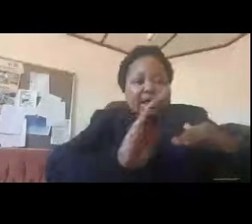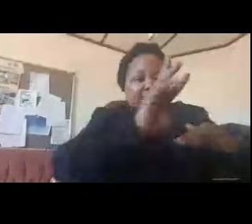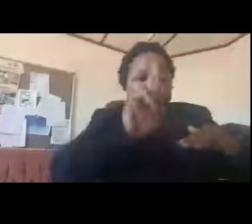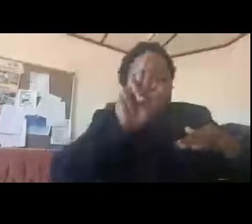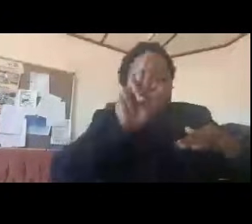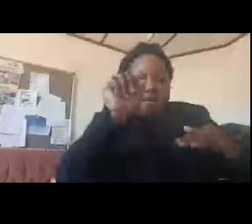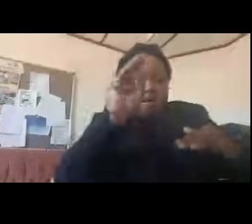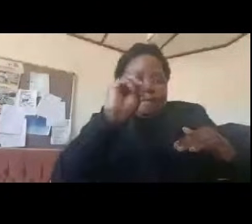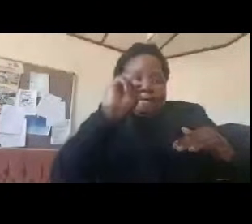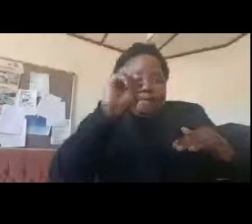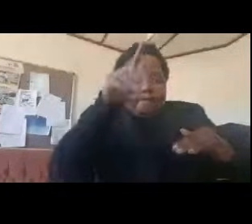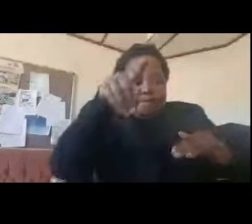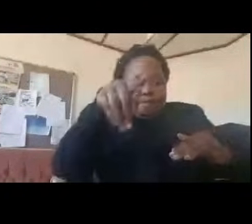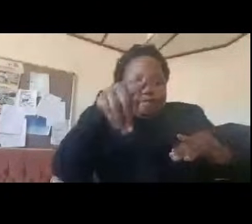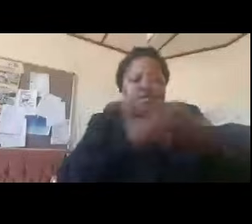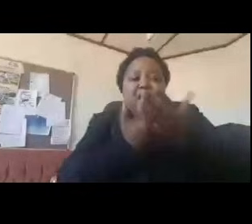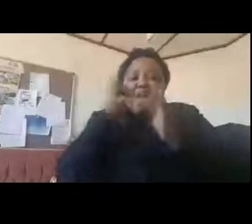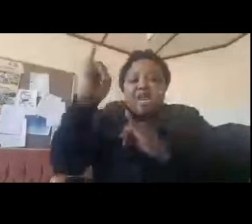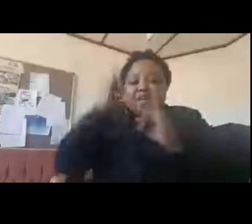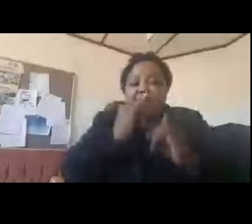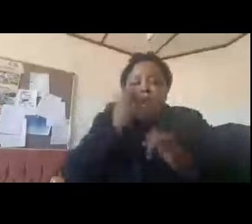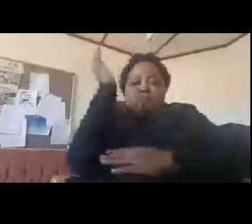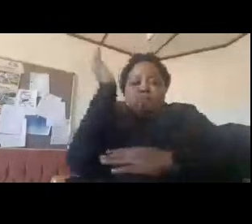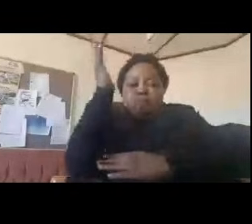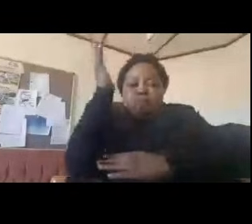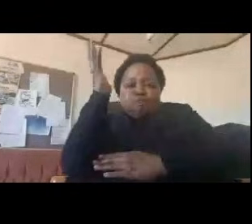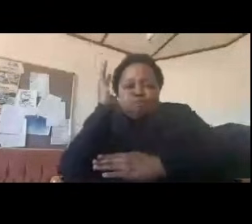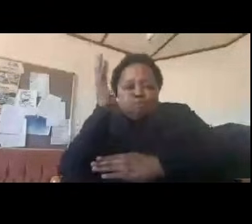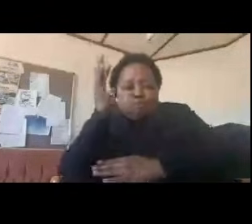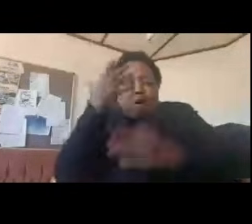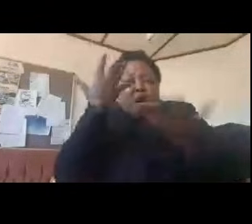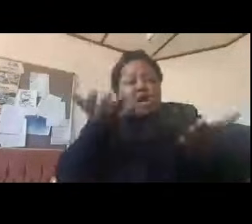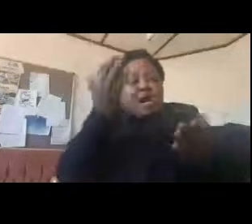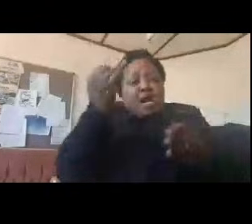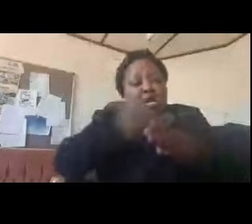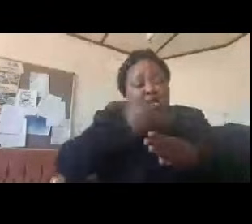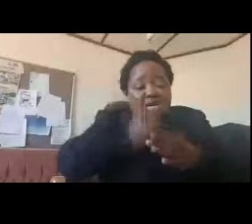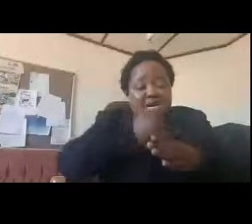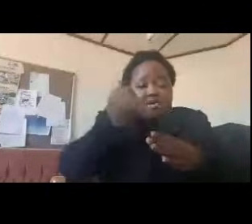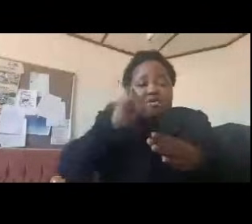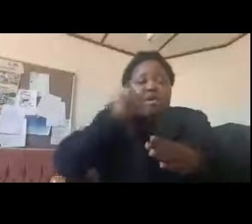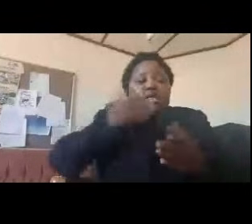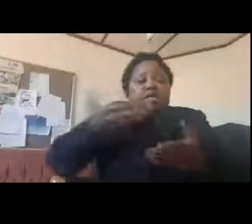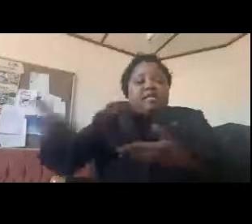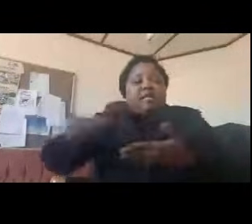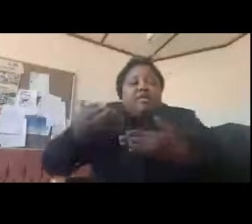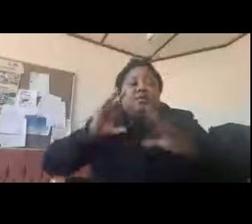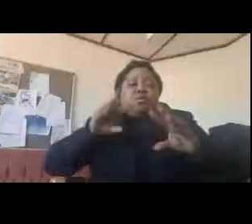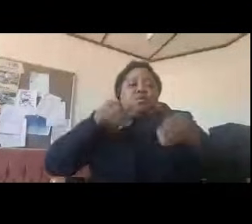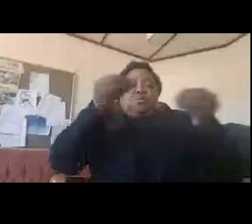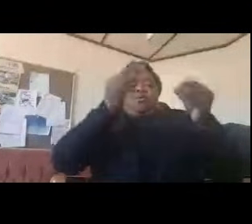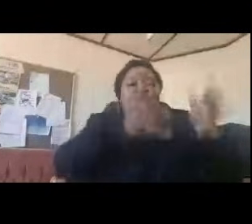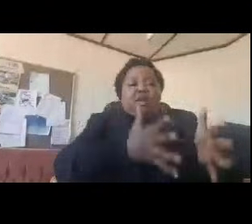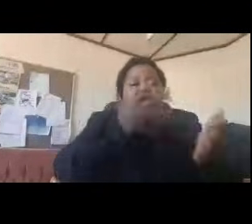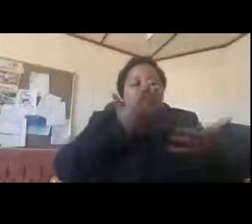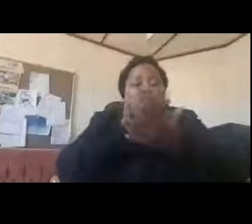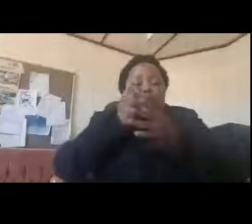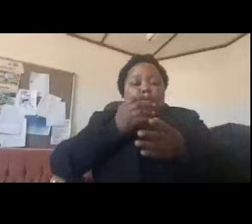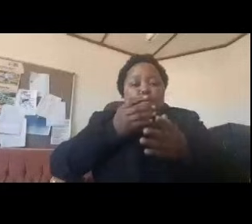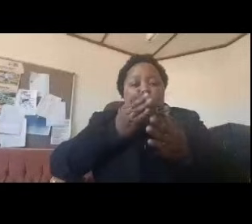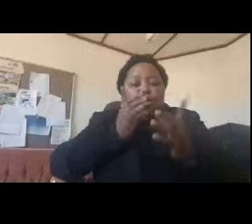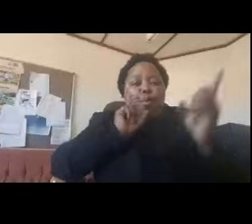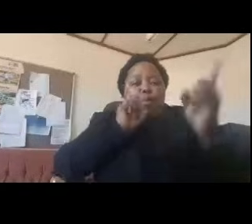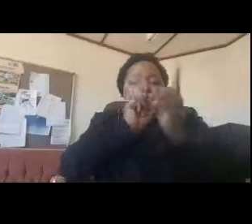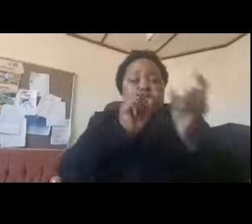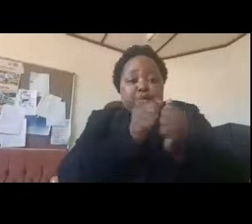at our events, we train our service providers to speak to her with dignity. We change the behavior